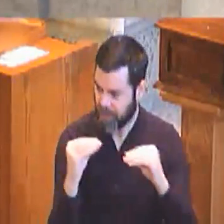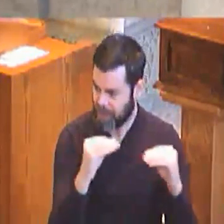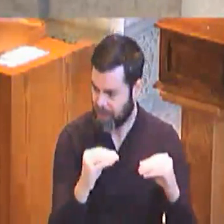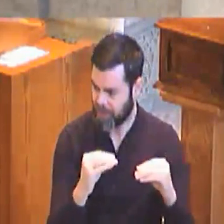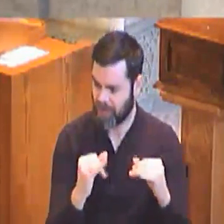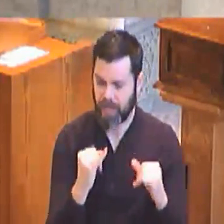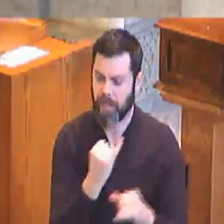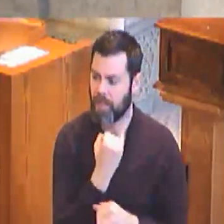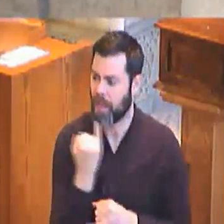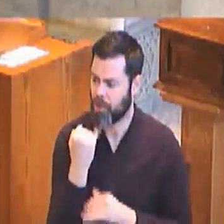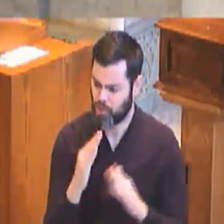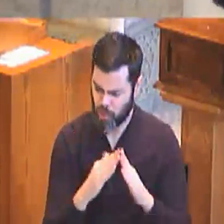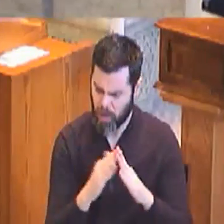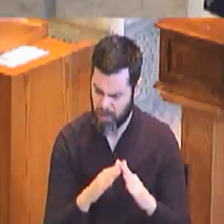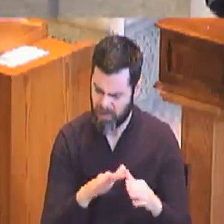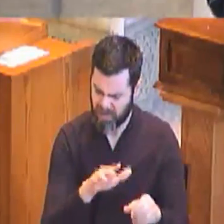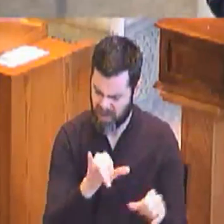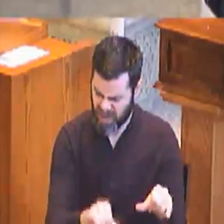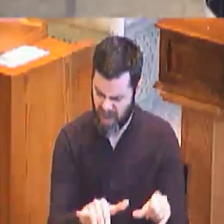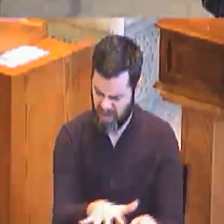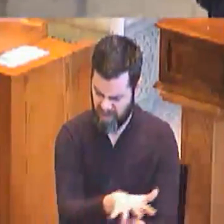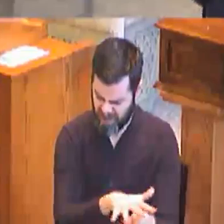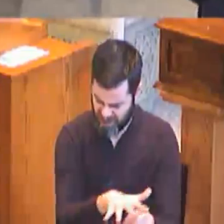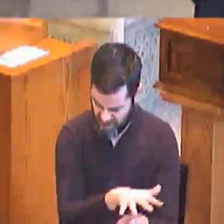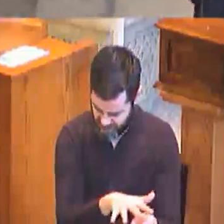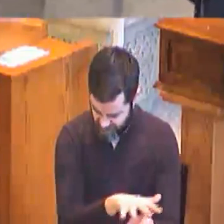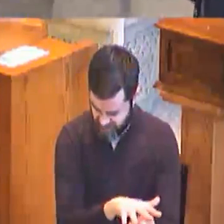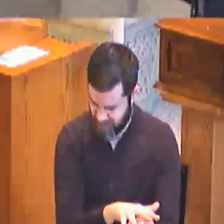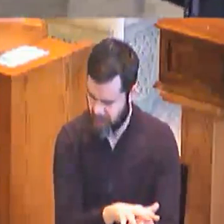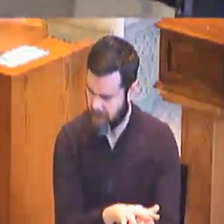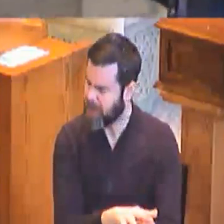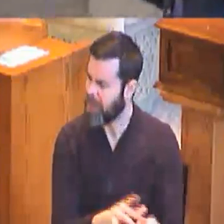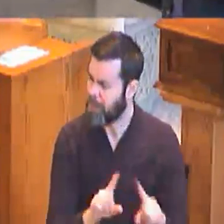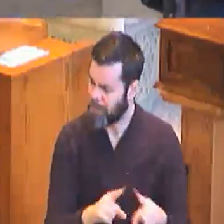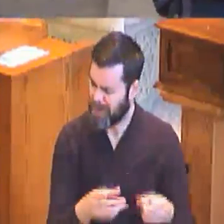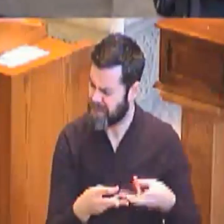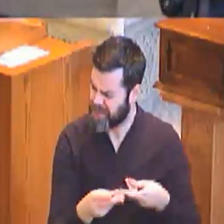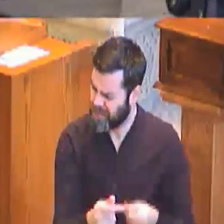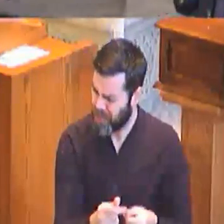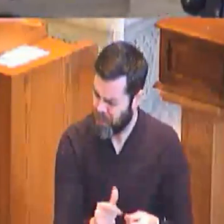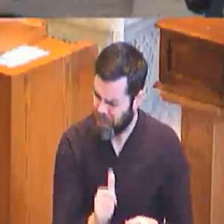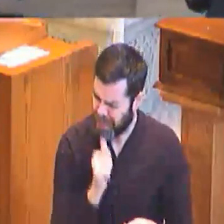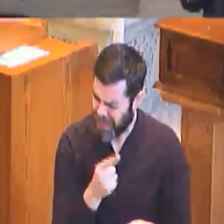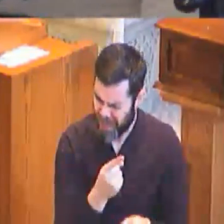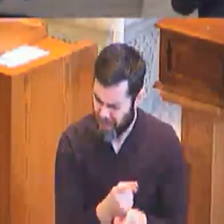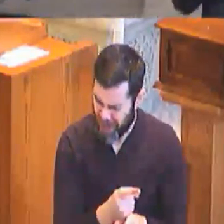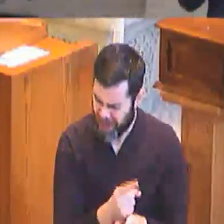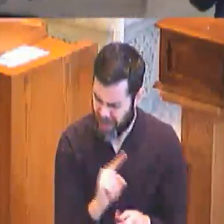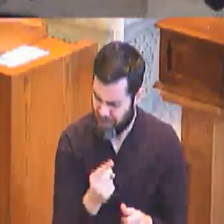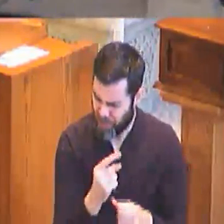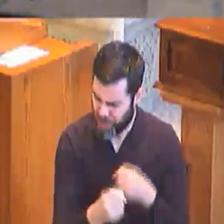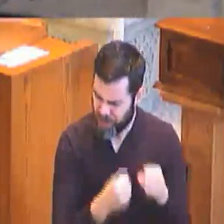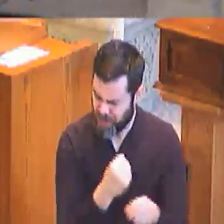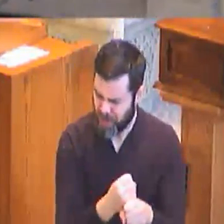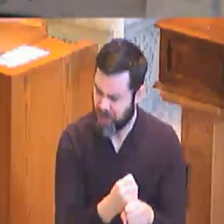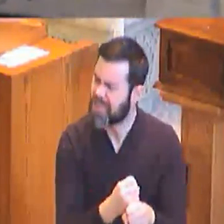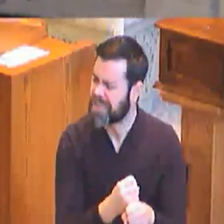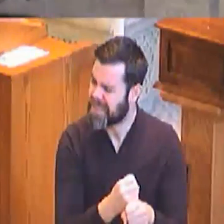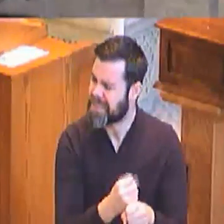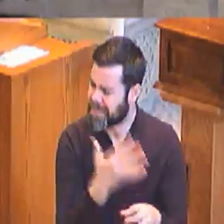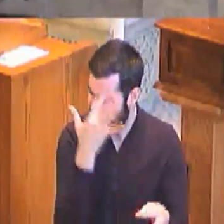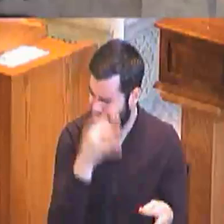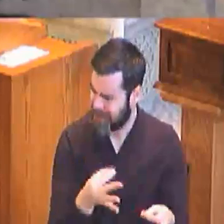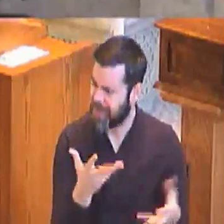area. But things were not going quite as well as Jesus wanted it to go in Jerusalem in that first year, so he decided to leave. Now,